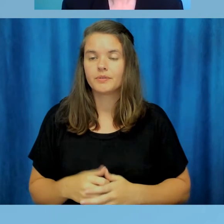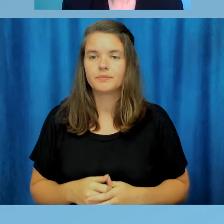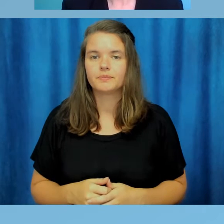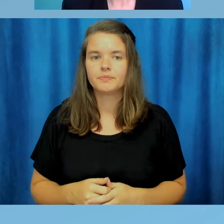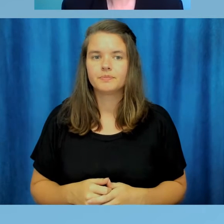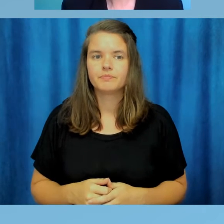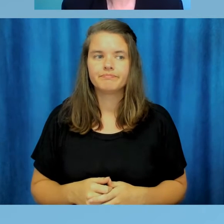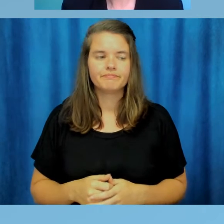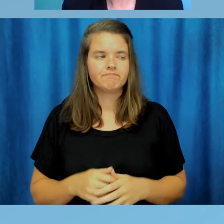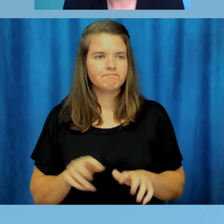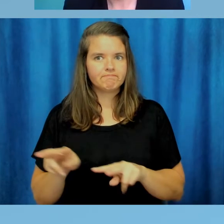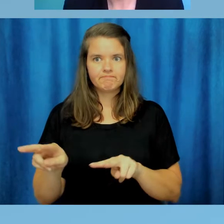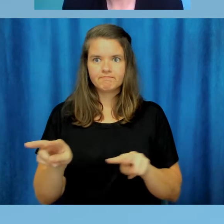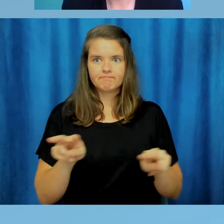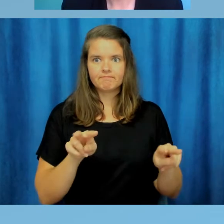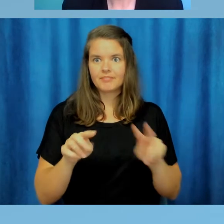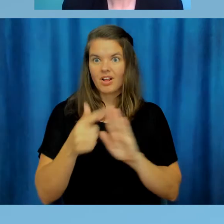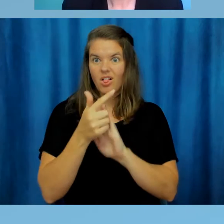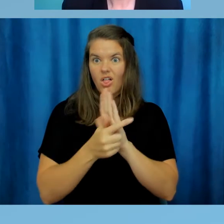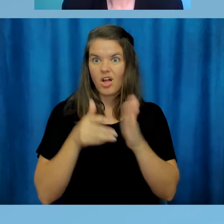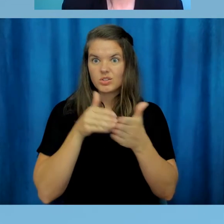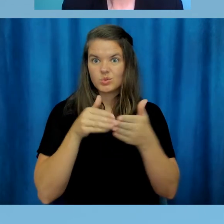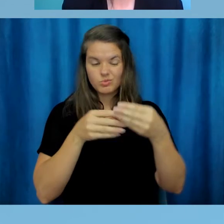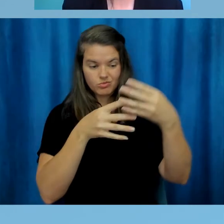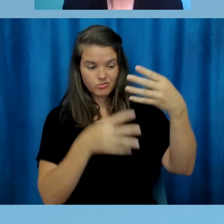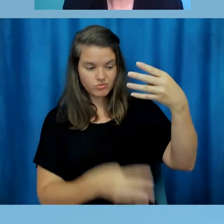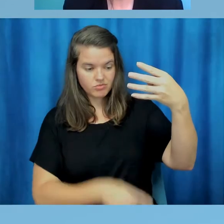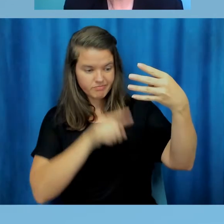Common issues that we see in lawsuits.